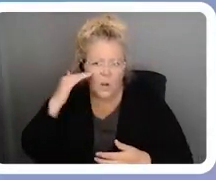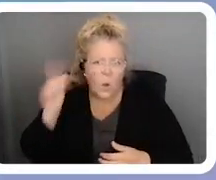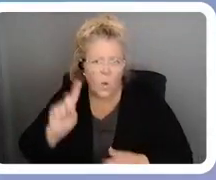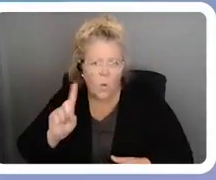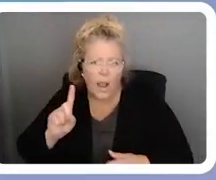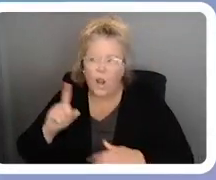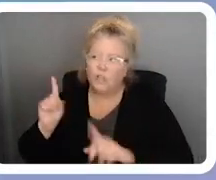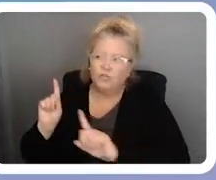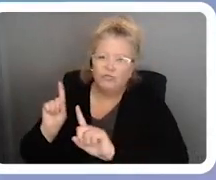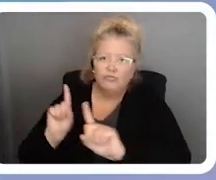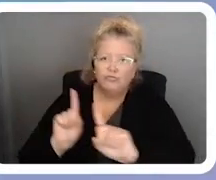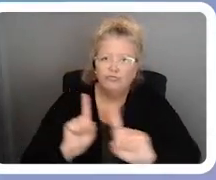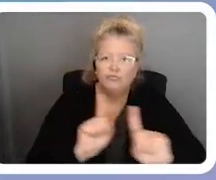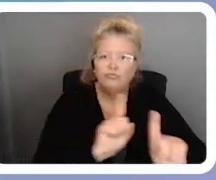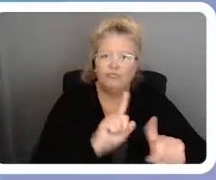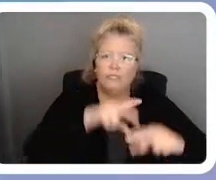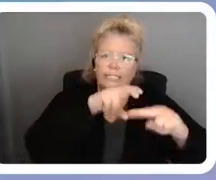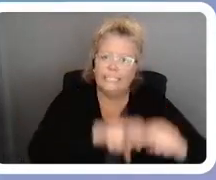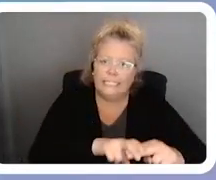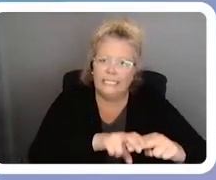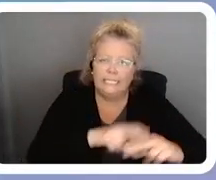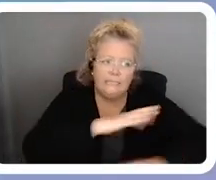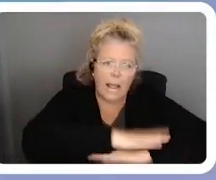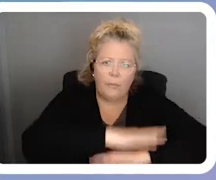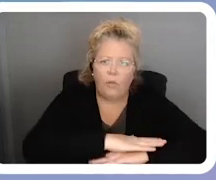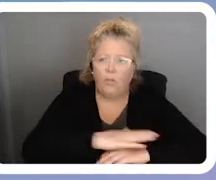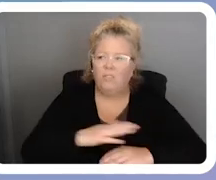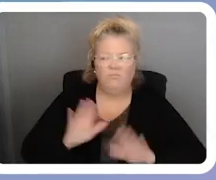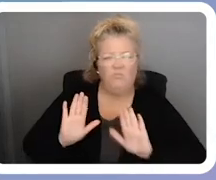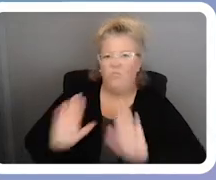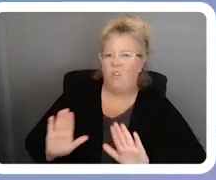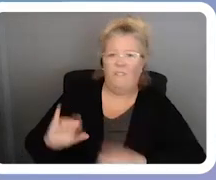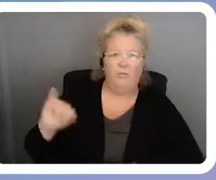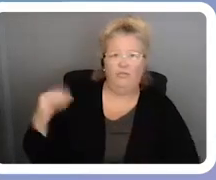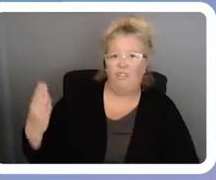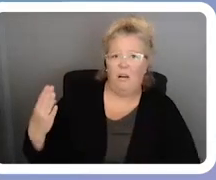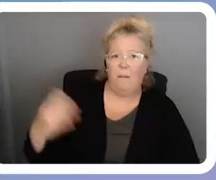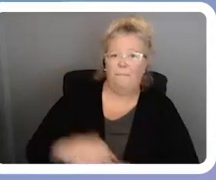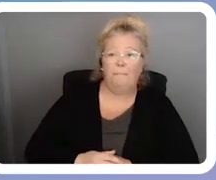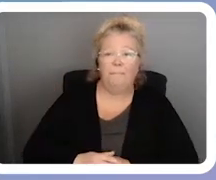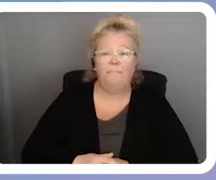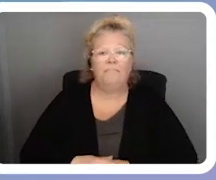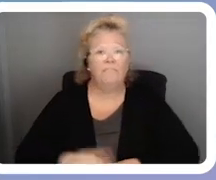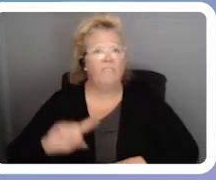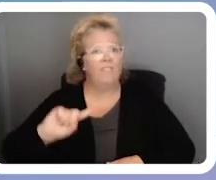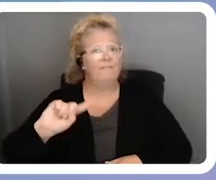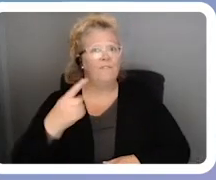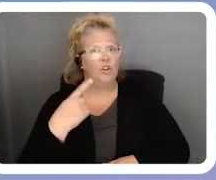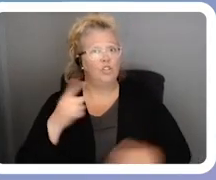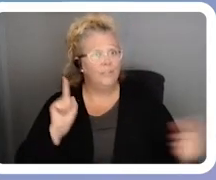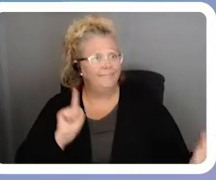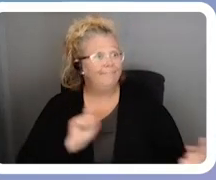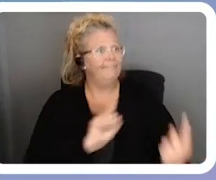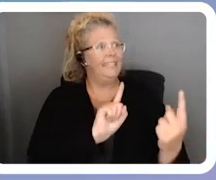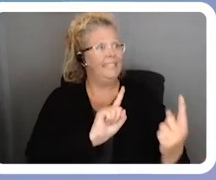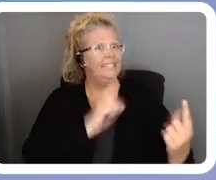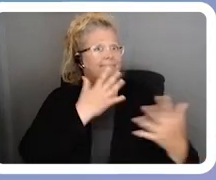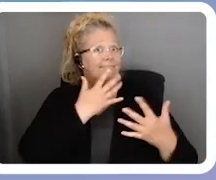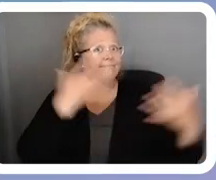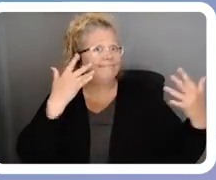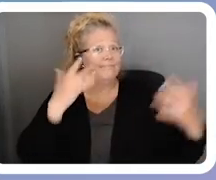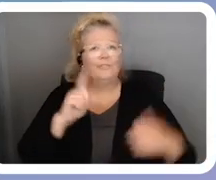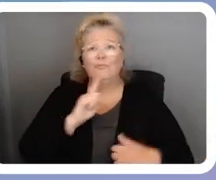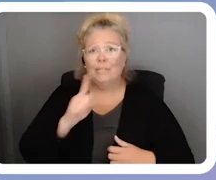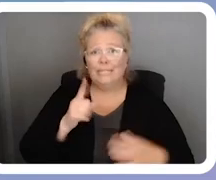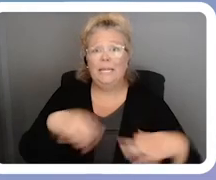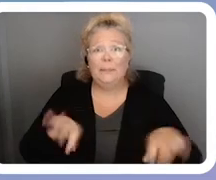tables correctly. Just does a fantastic job for us. First impression is big. Our hosts are very big in this restaurant. We